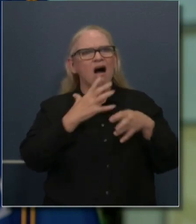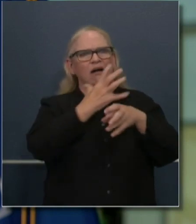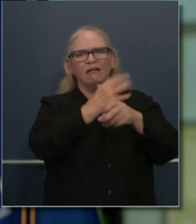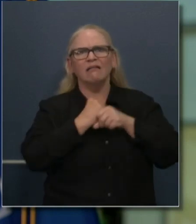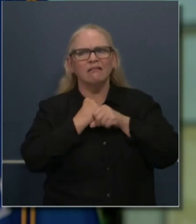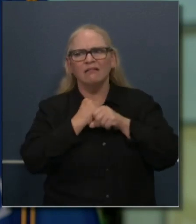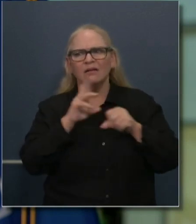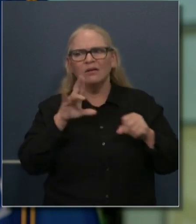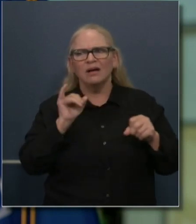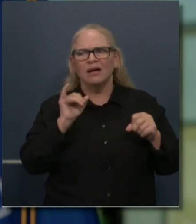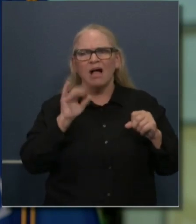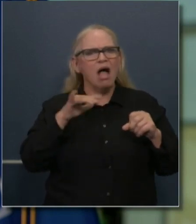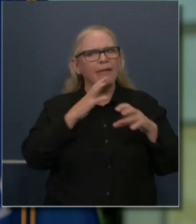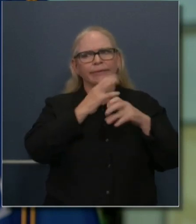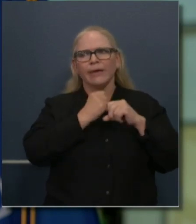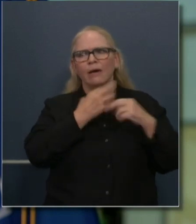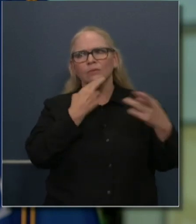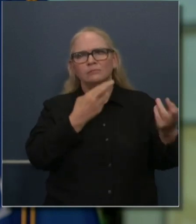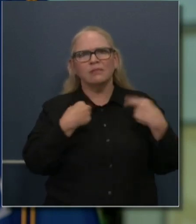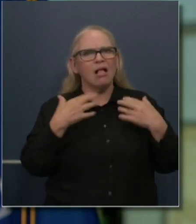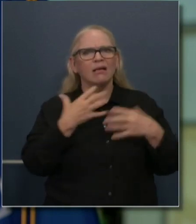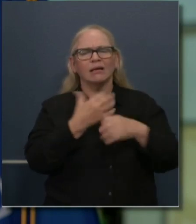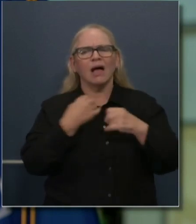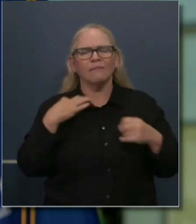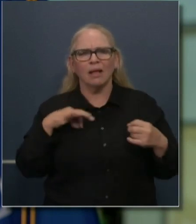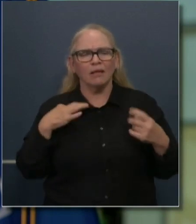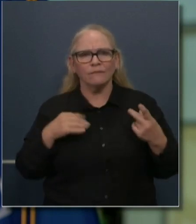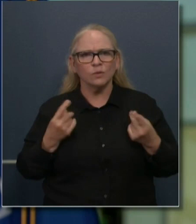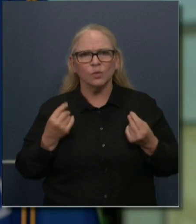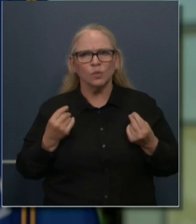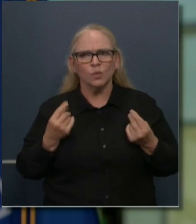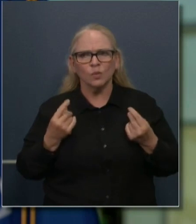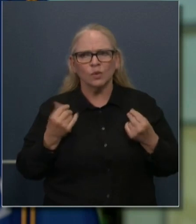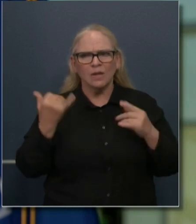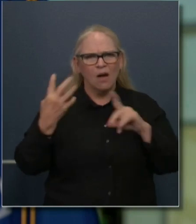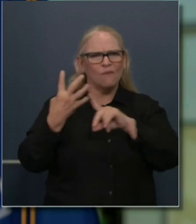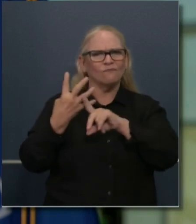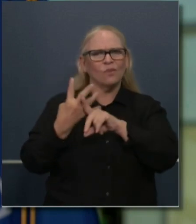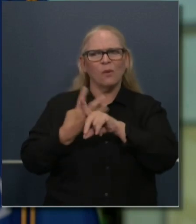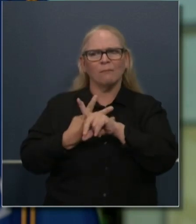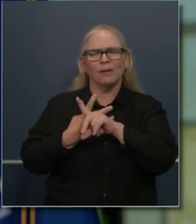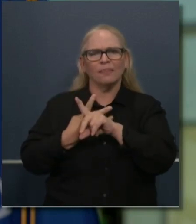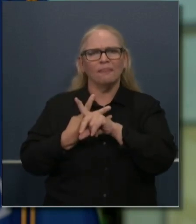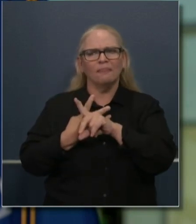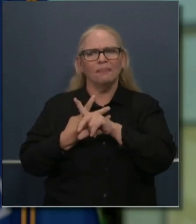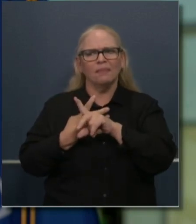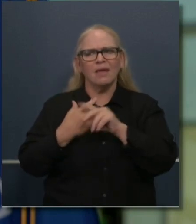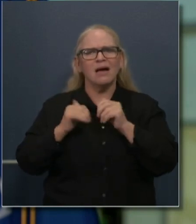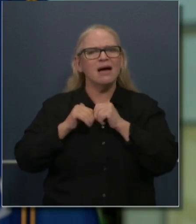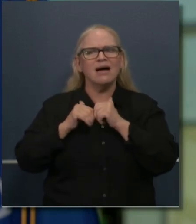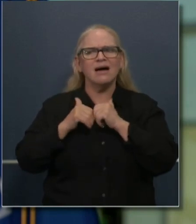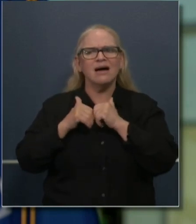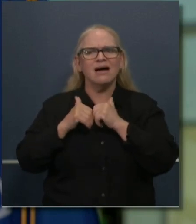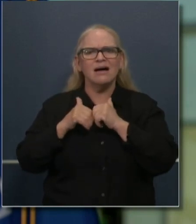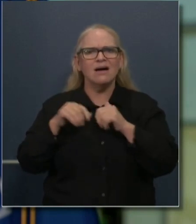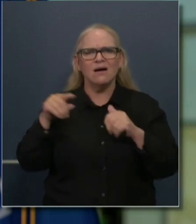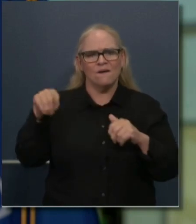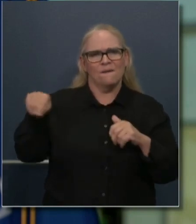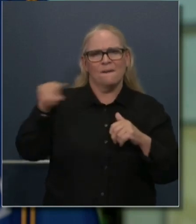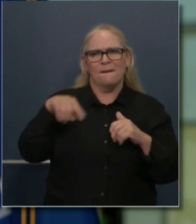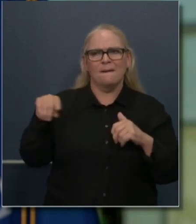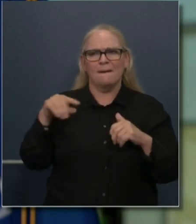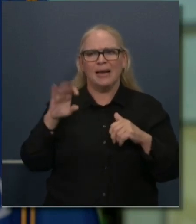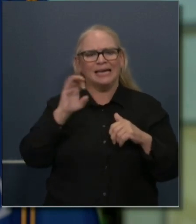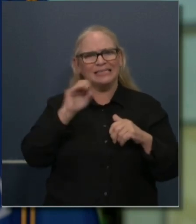So, two questions. More than 4 months into this pandemic, what needs to be done to clear that persistent backlog at